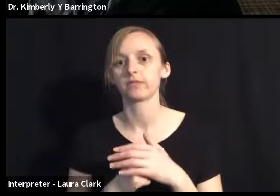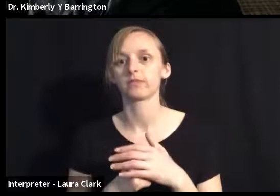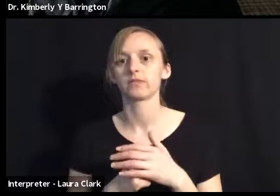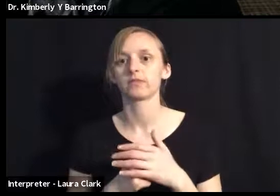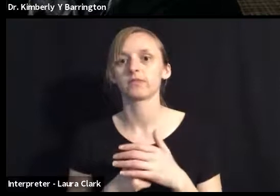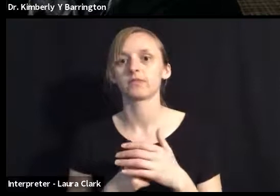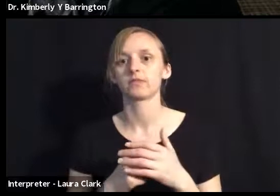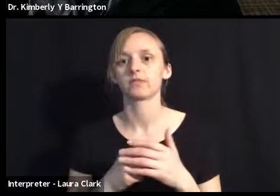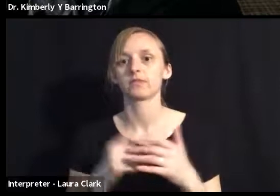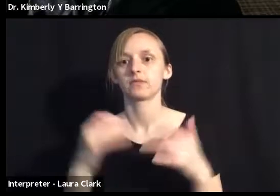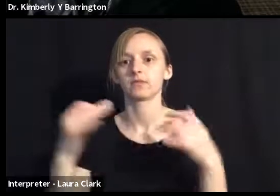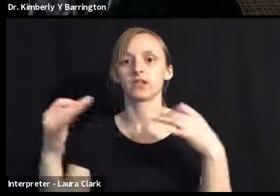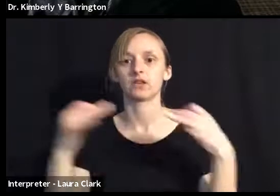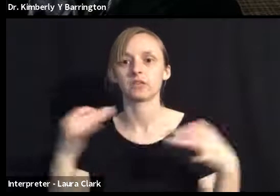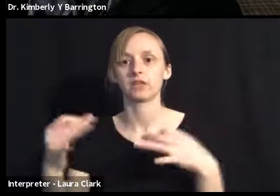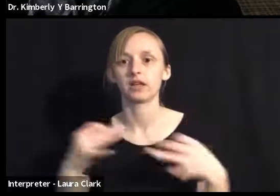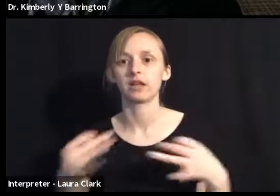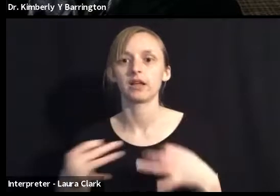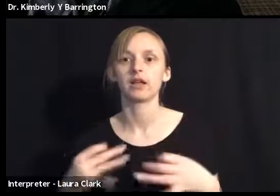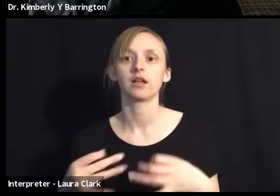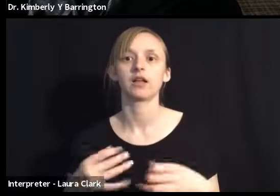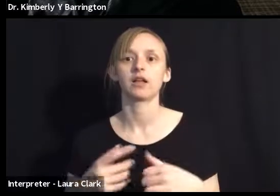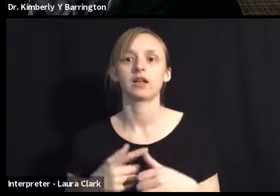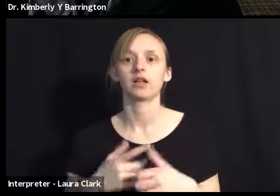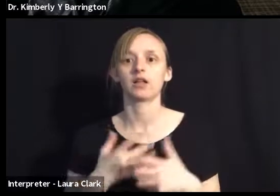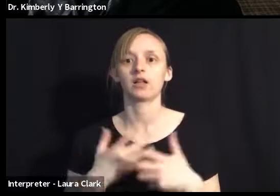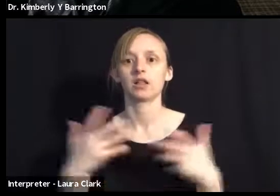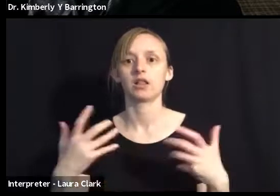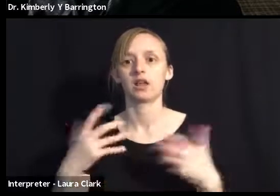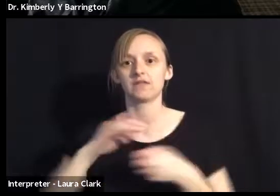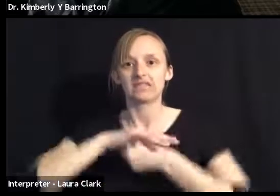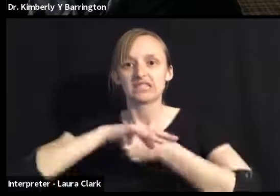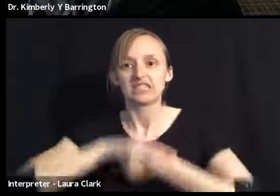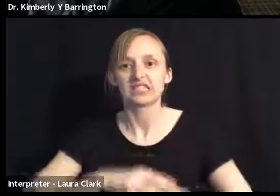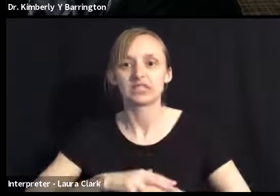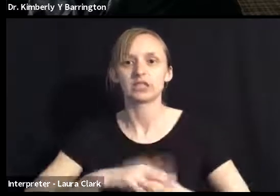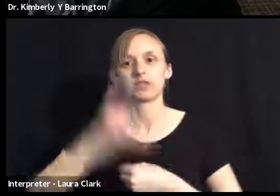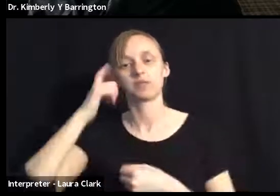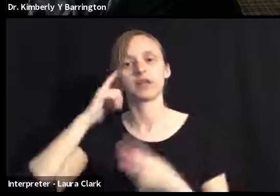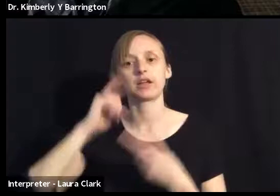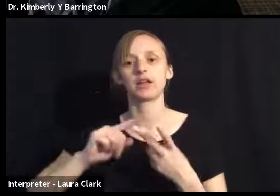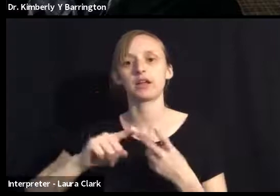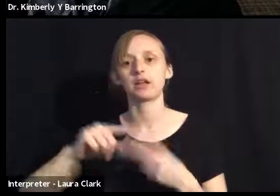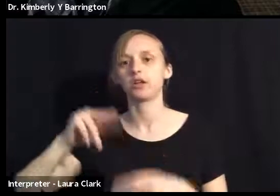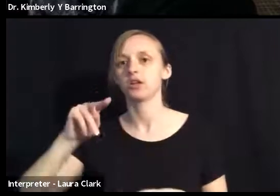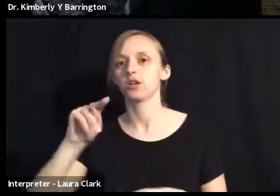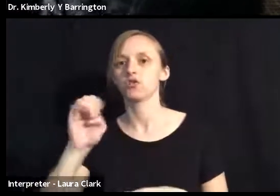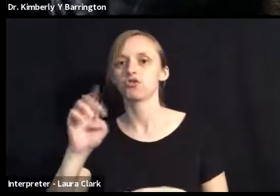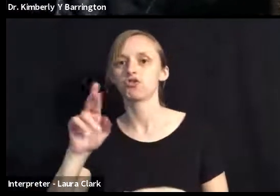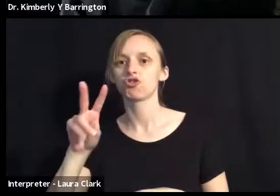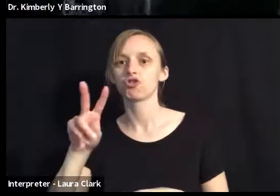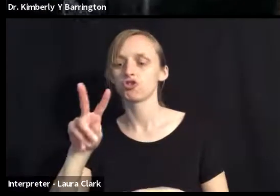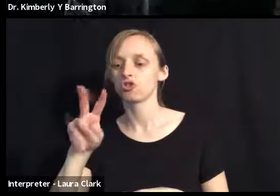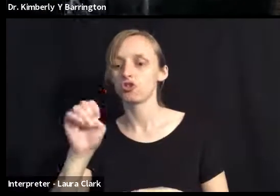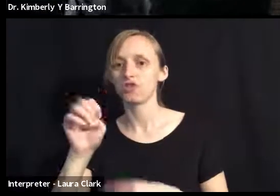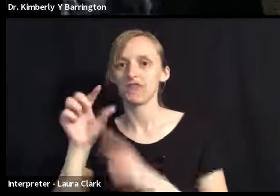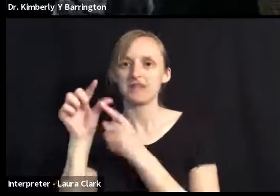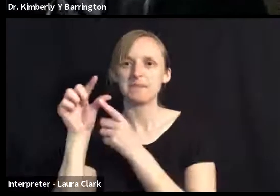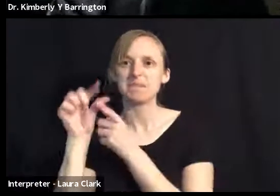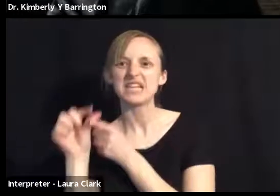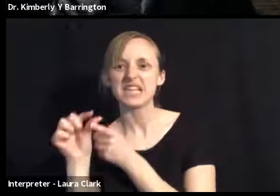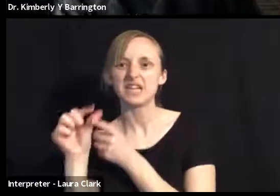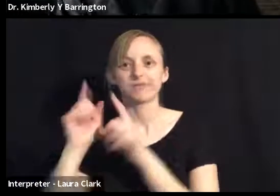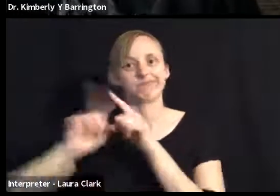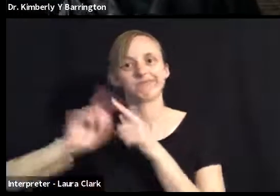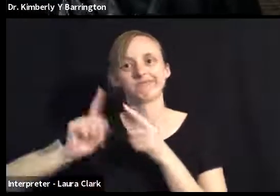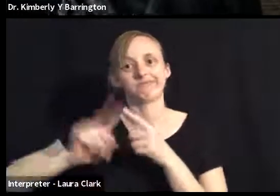like, a mass, a tension on my brain, a pinched nerve, and It was just a lot of stuff that was on there. But